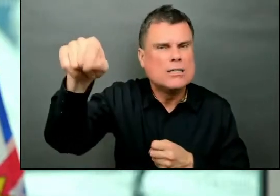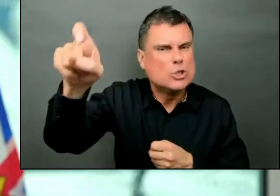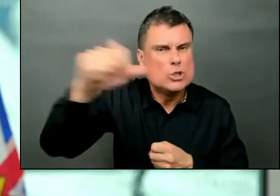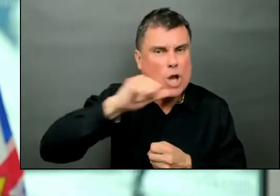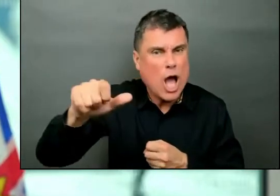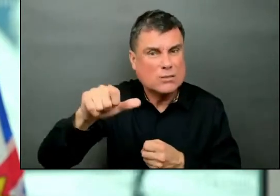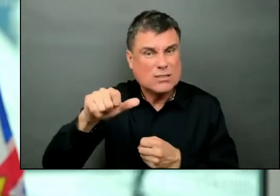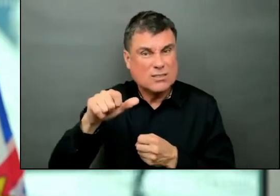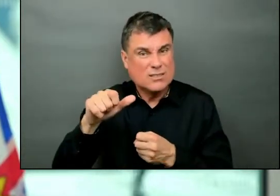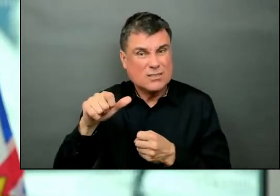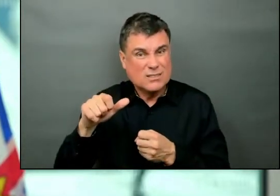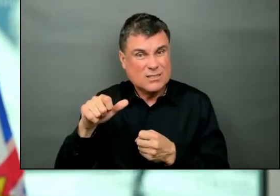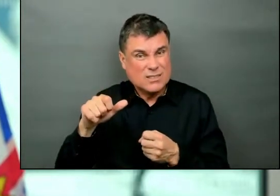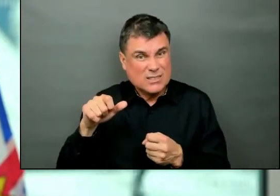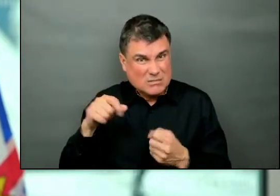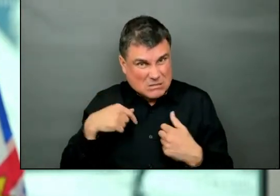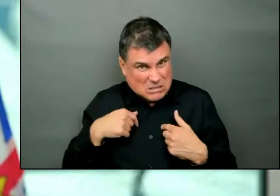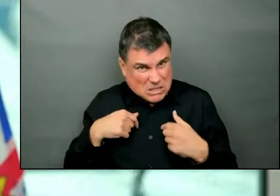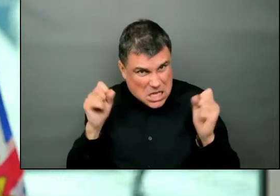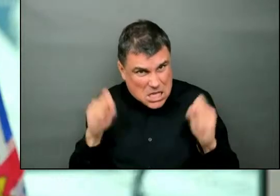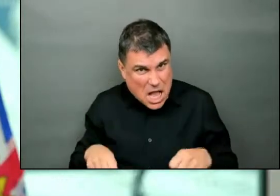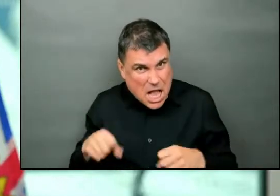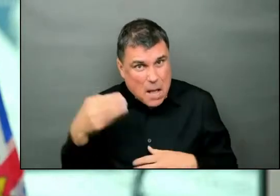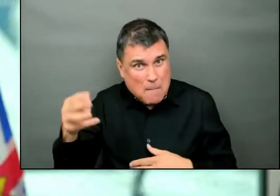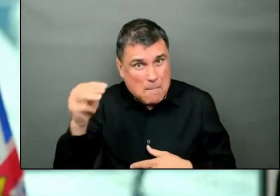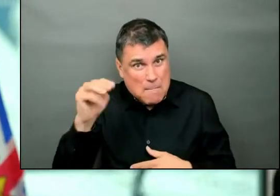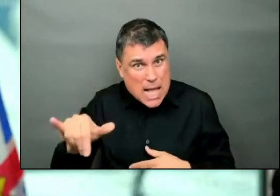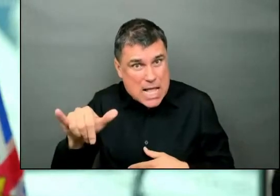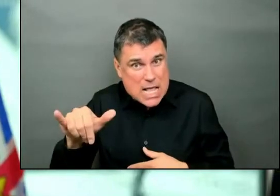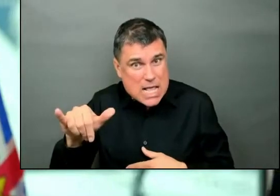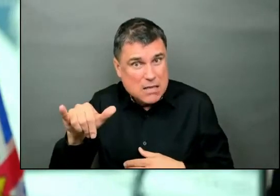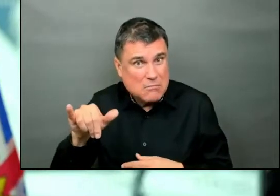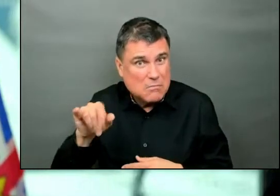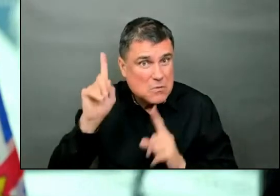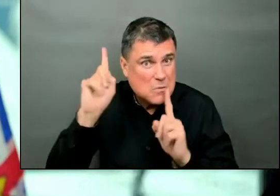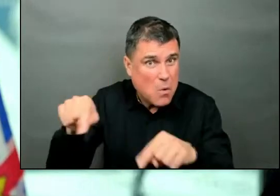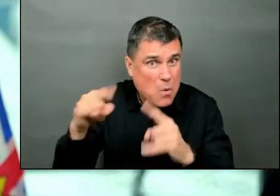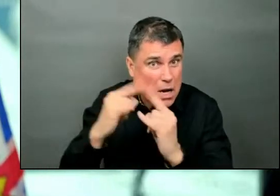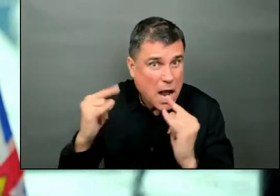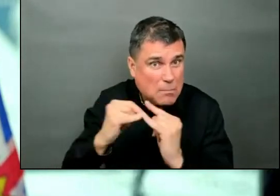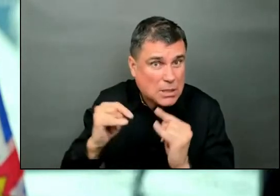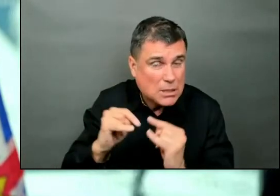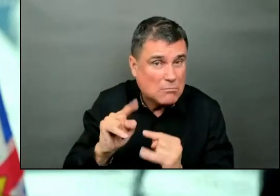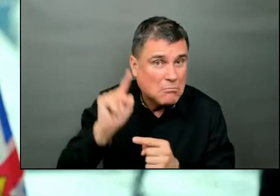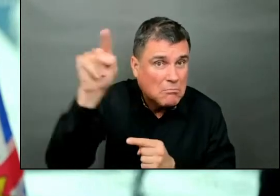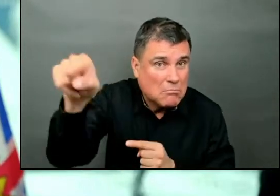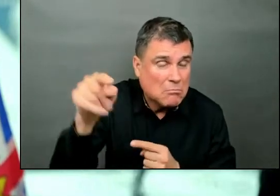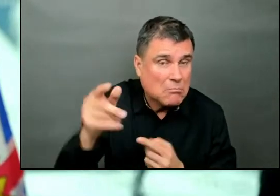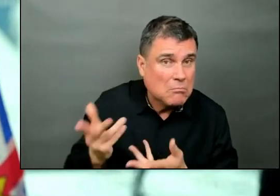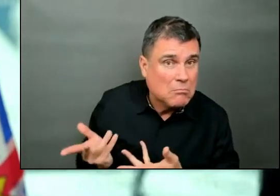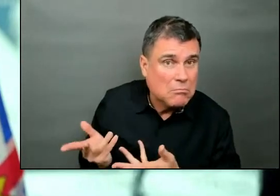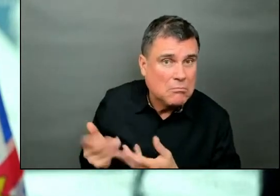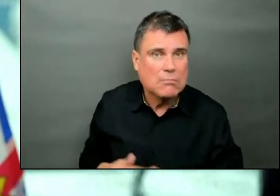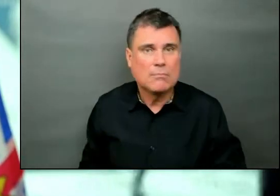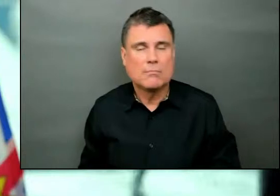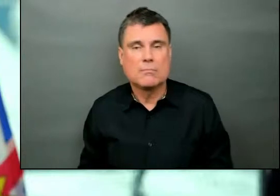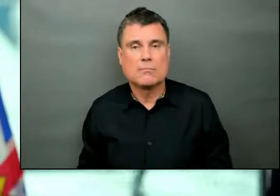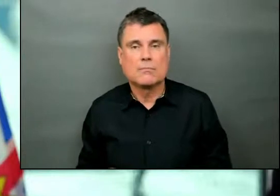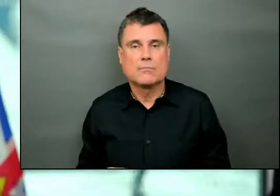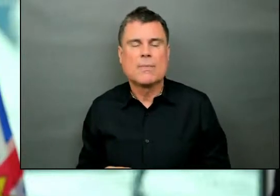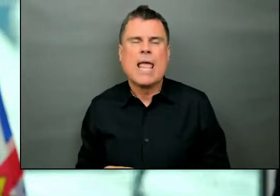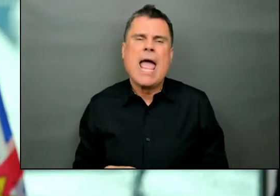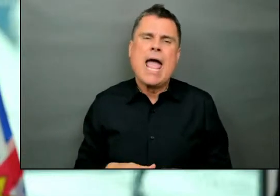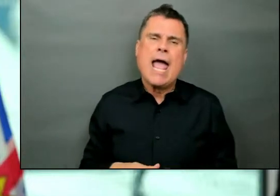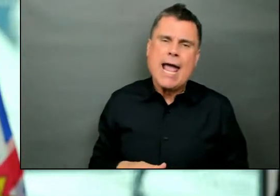cautiously optimistic. I think we need to start planning for our post-COVID lives.